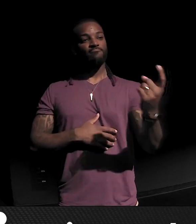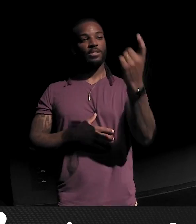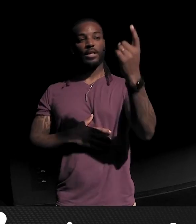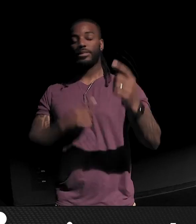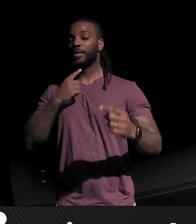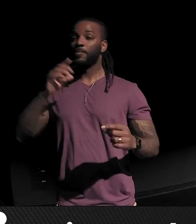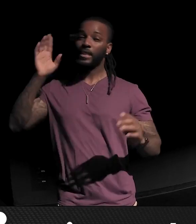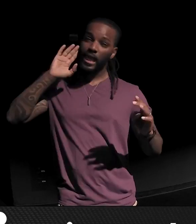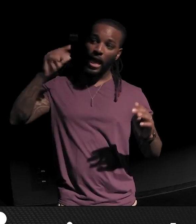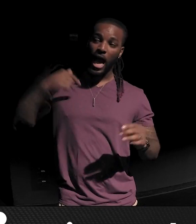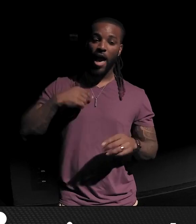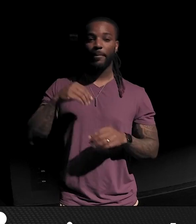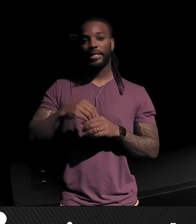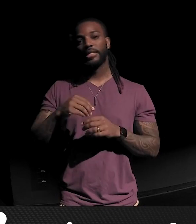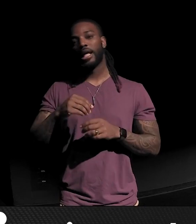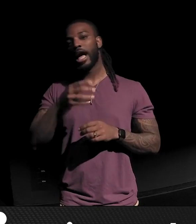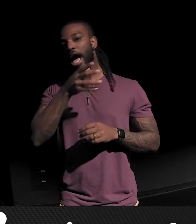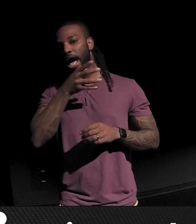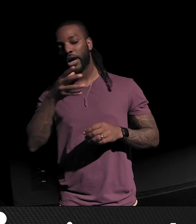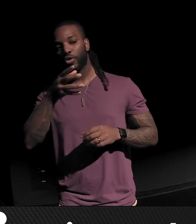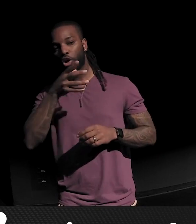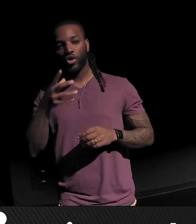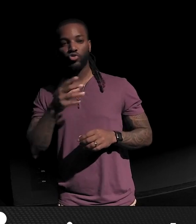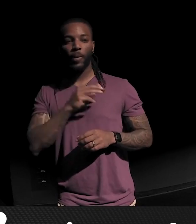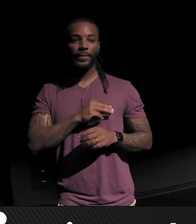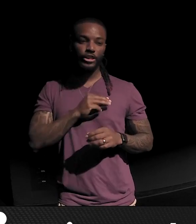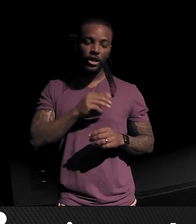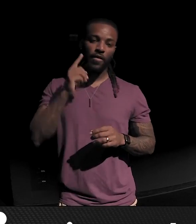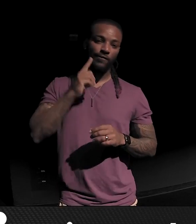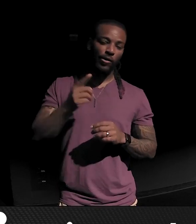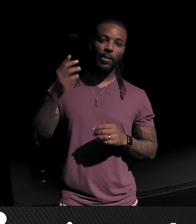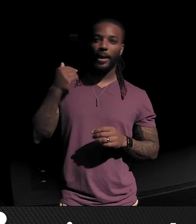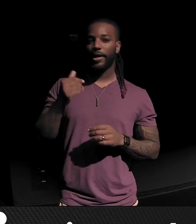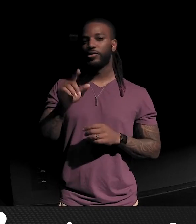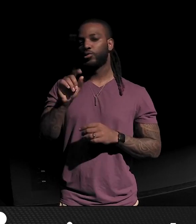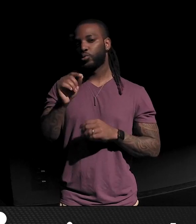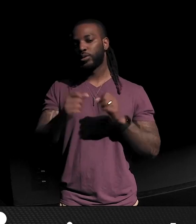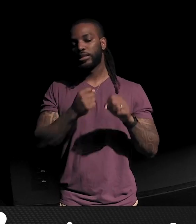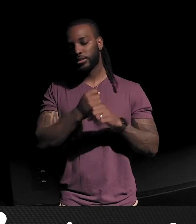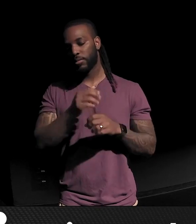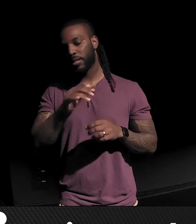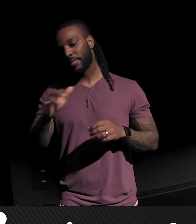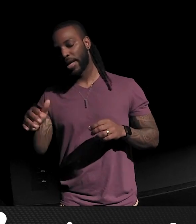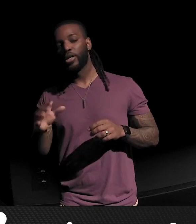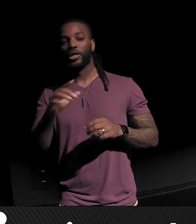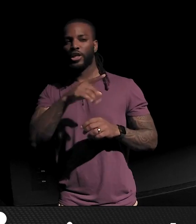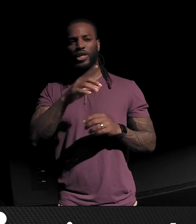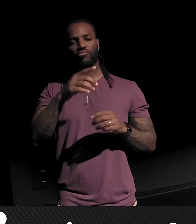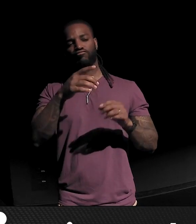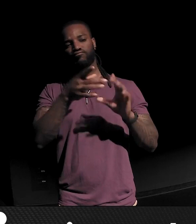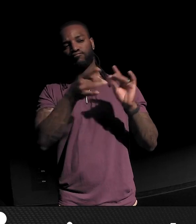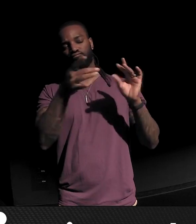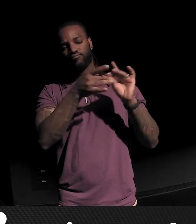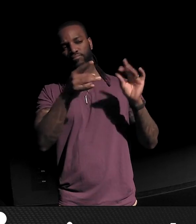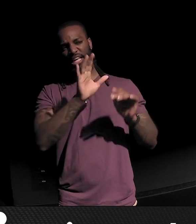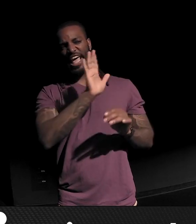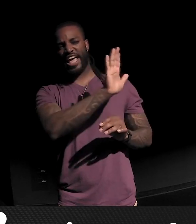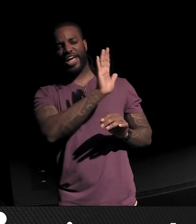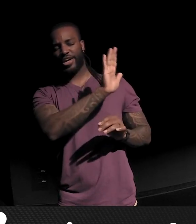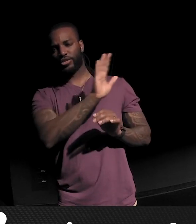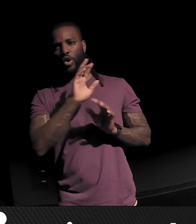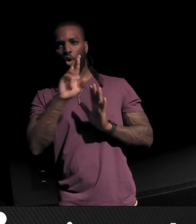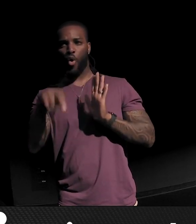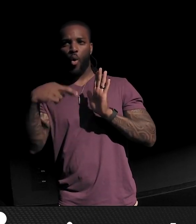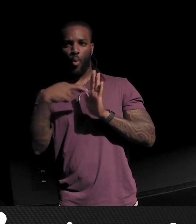been an agricultural missionary for the last couple of decades. And he was talking about how his role in the